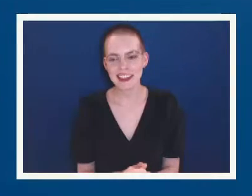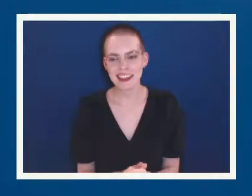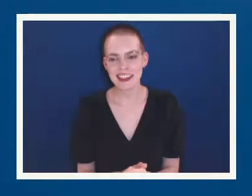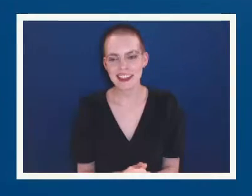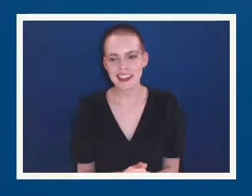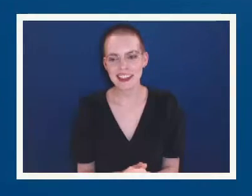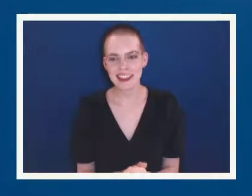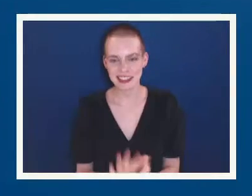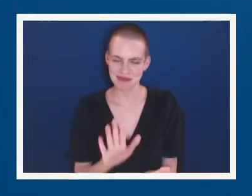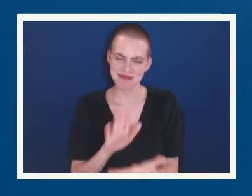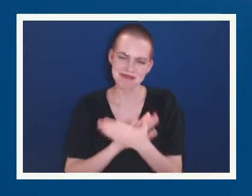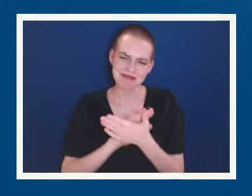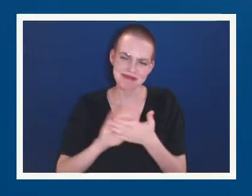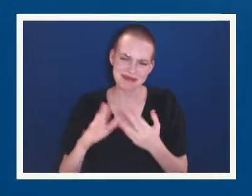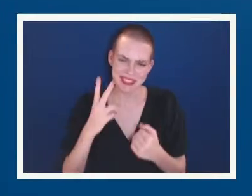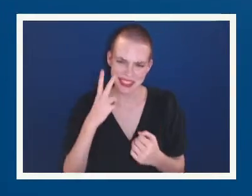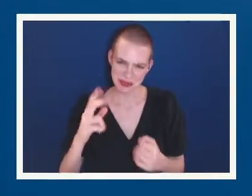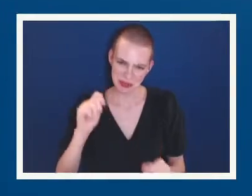Good to see you all.